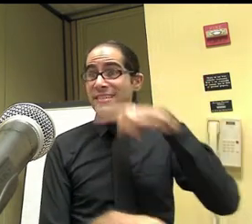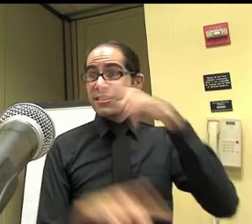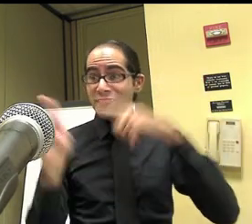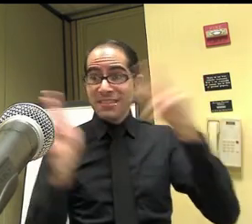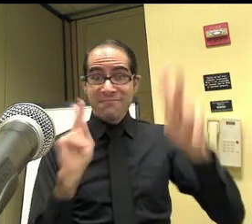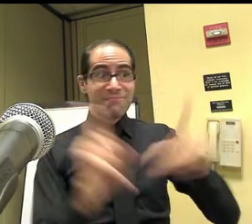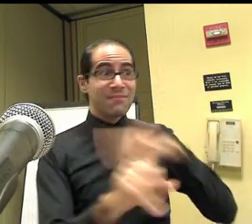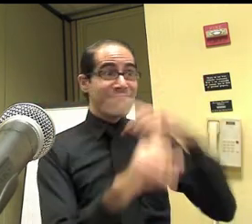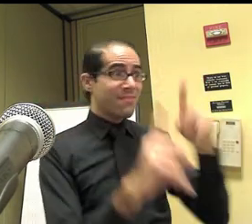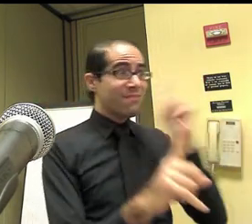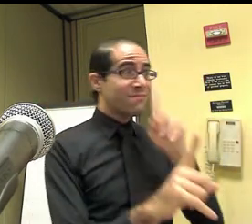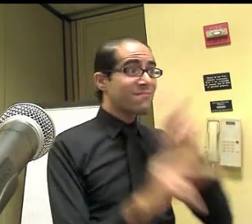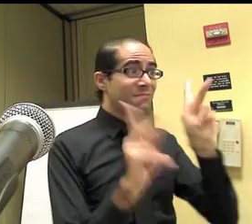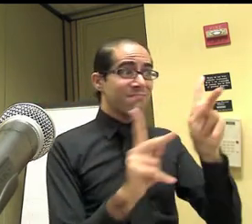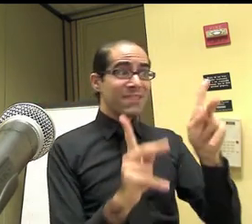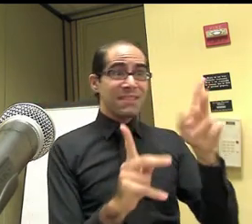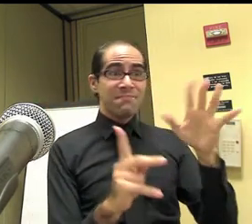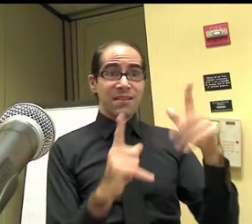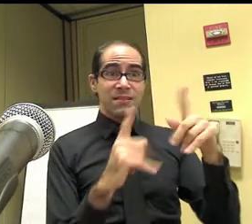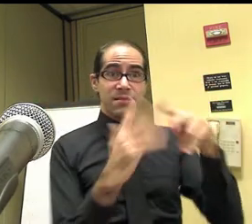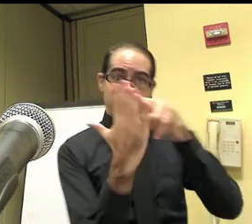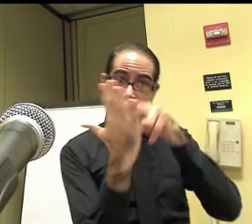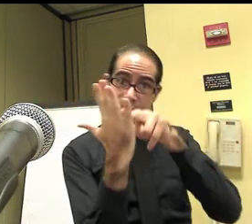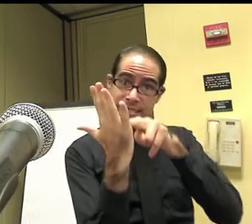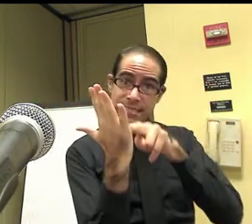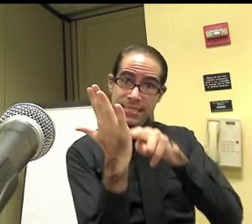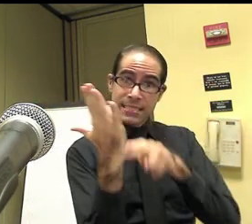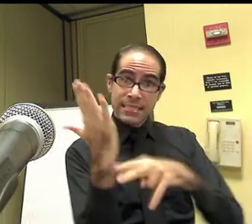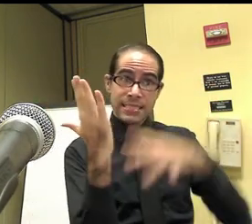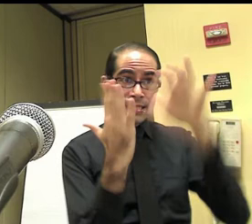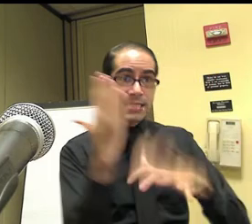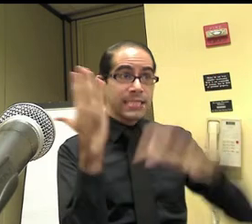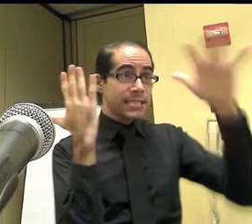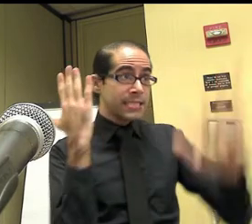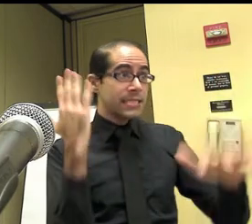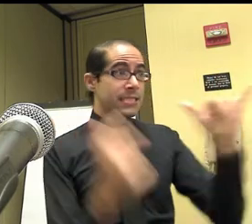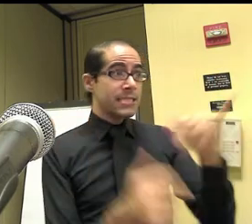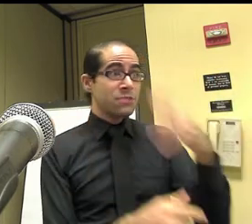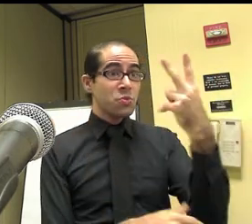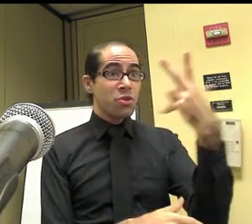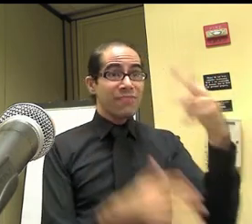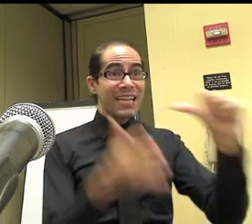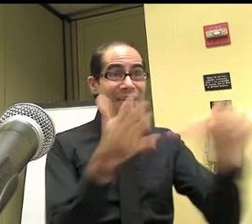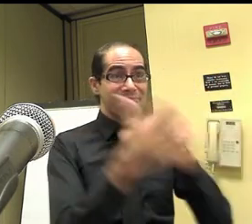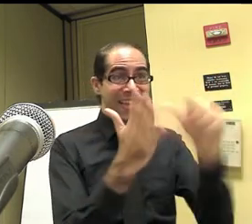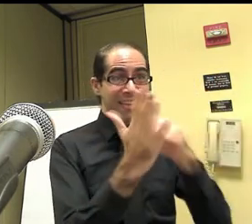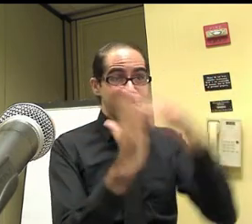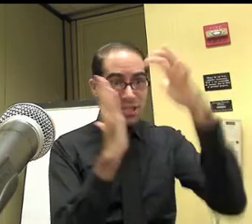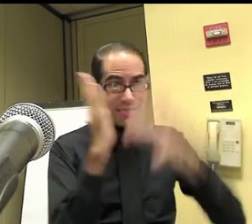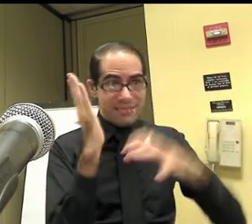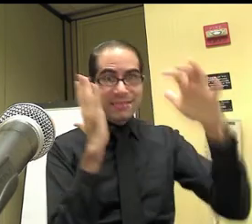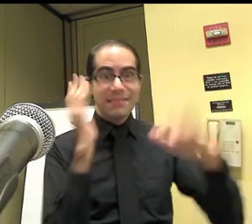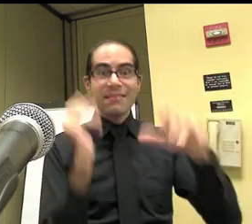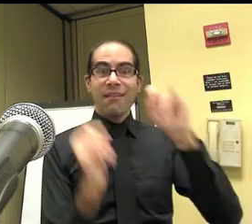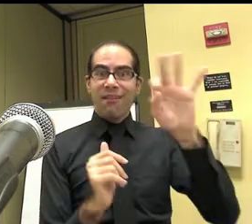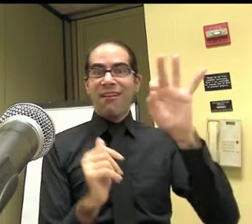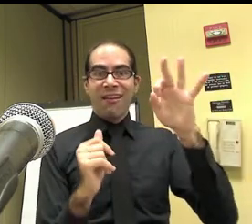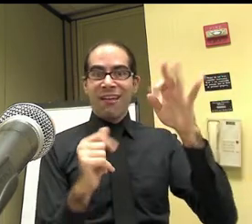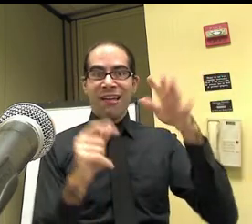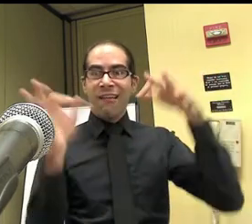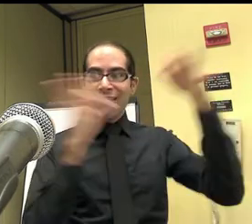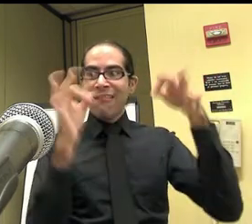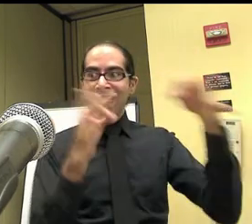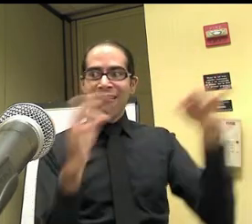span. This is the 21st century, and deaf people are a part of it. Do you think they're going to sit there and read two or three pages